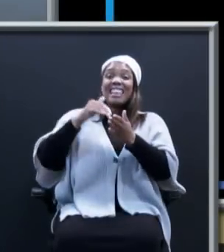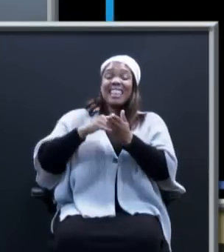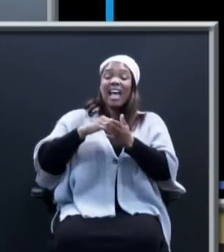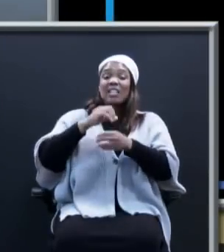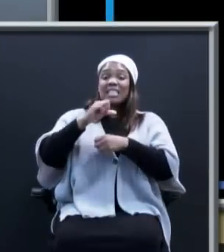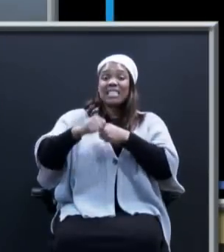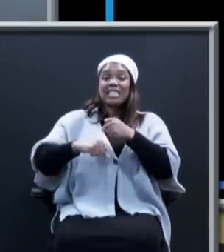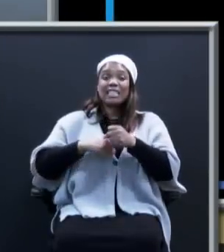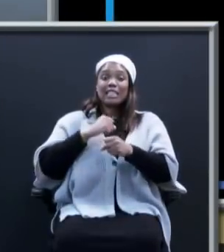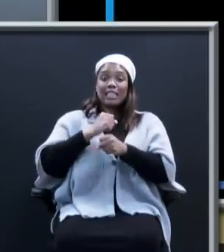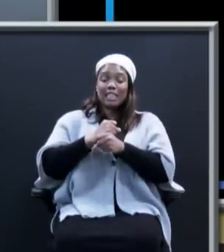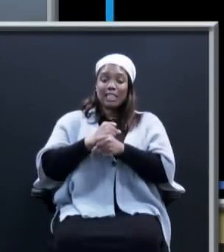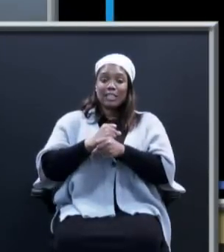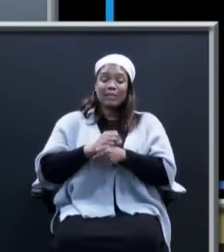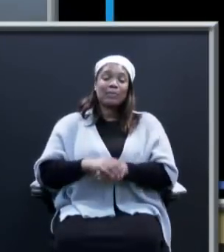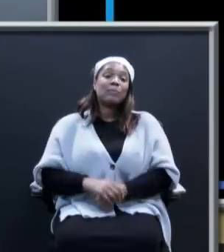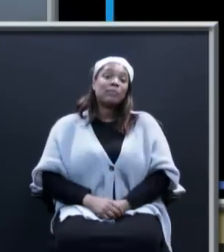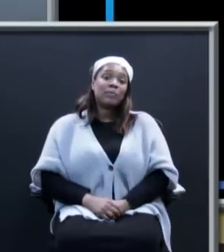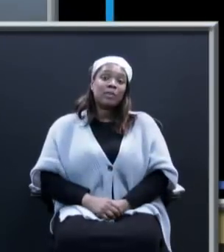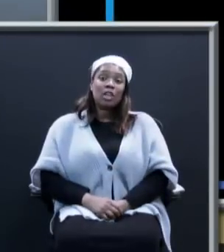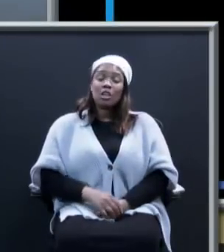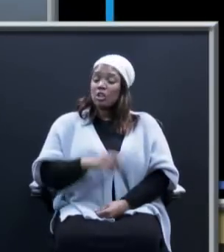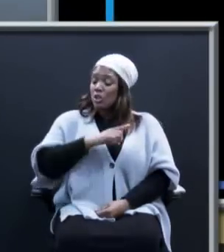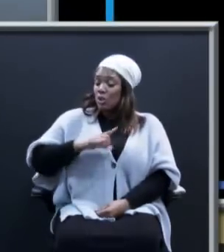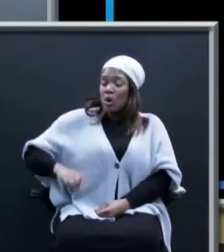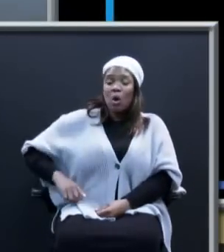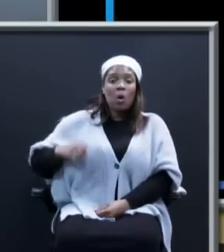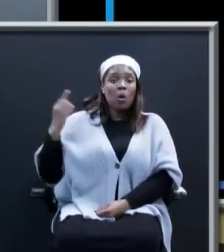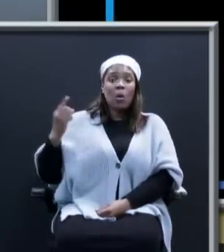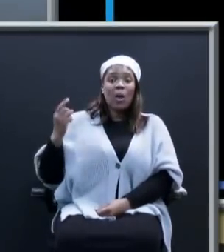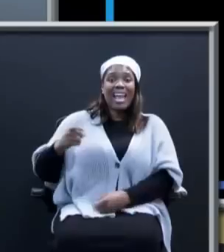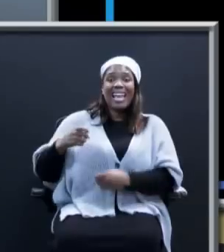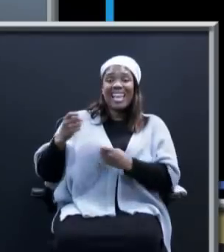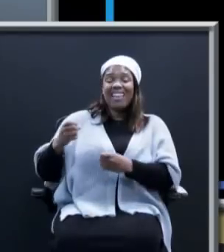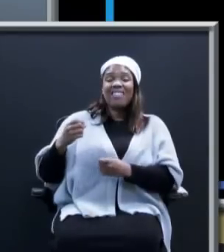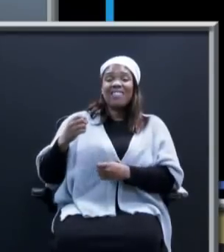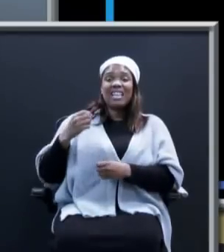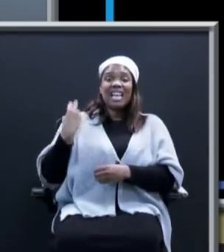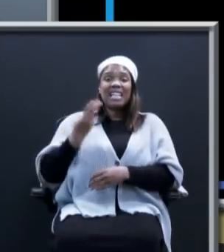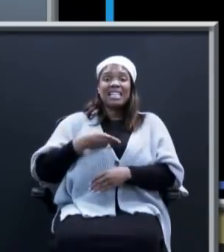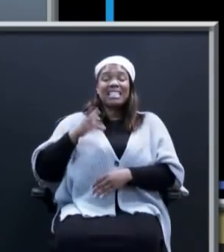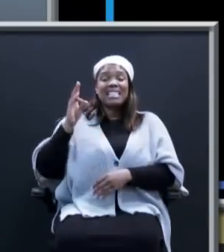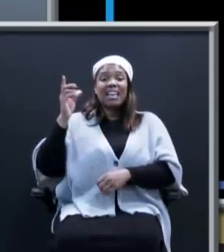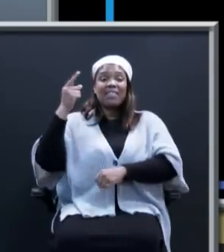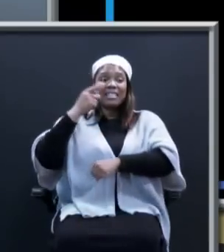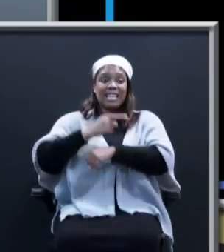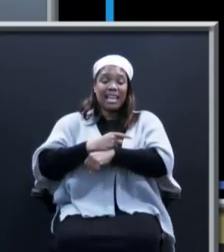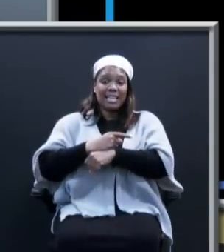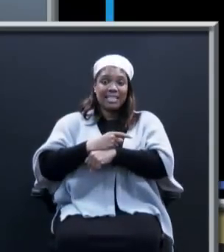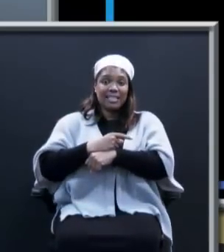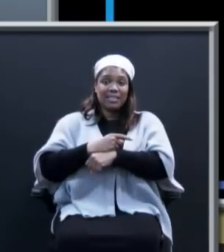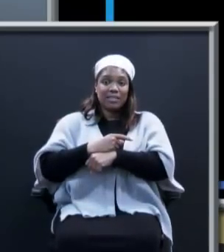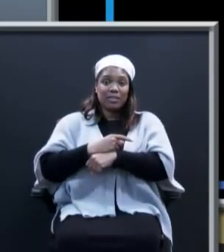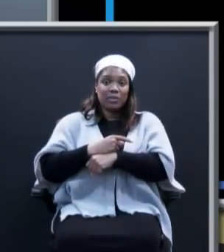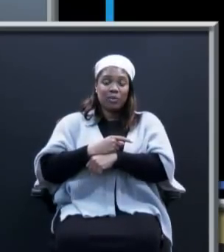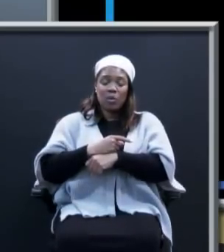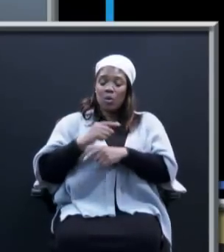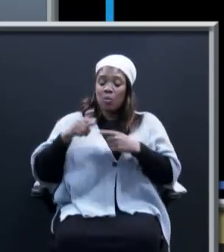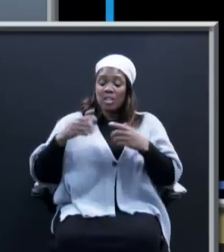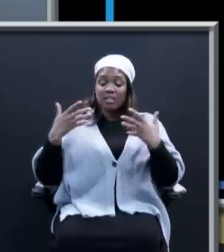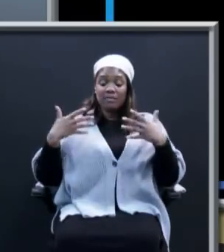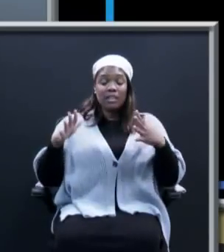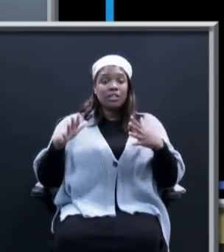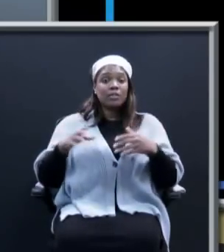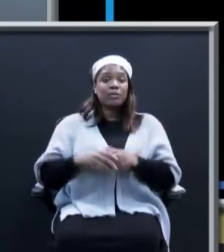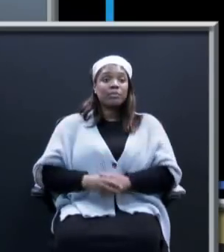All right. So that's all he gave you, 7 days from the beginning to the end. After the 7 days is all went,